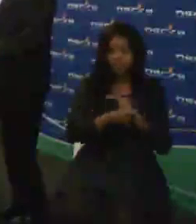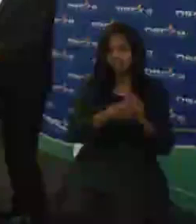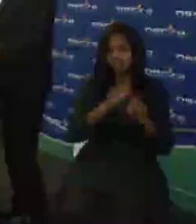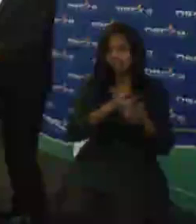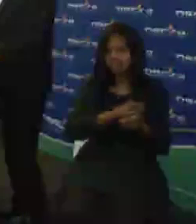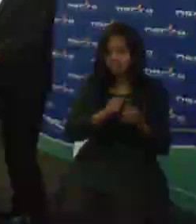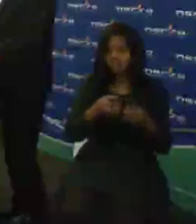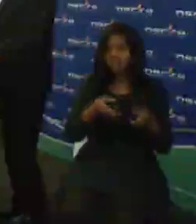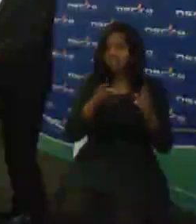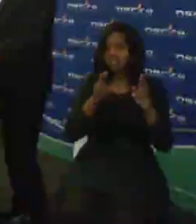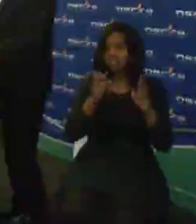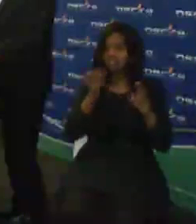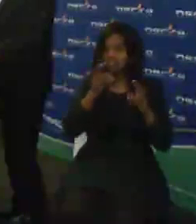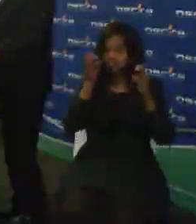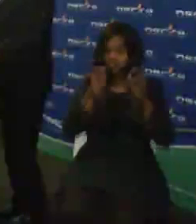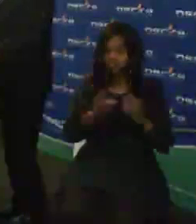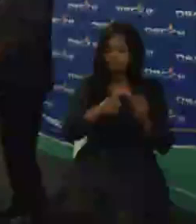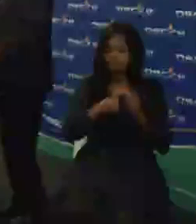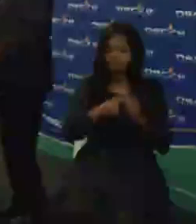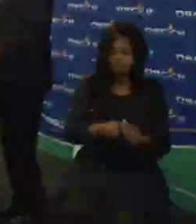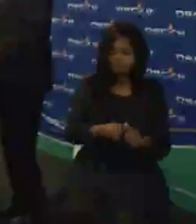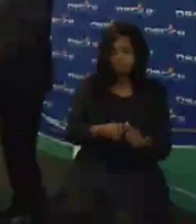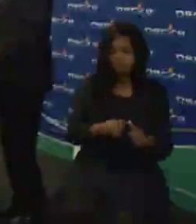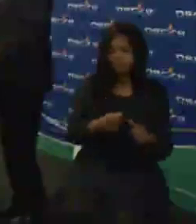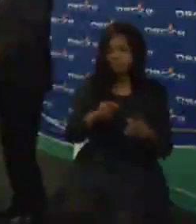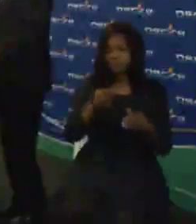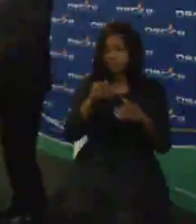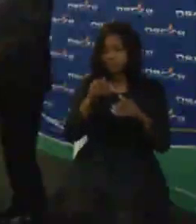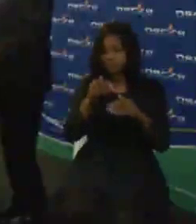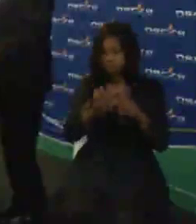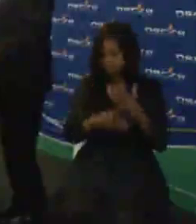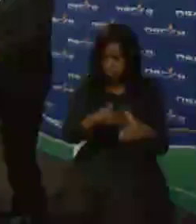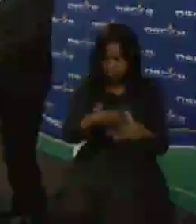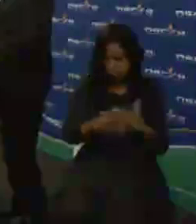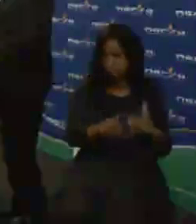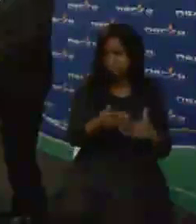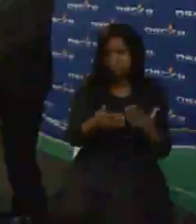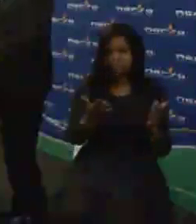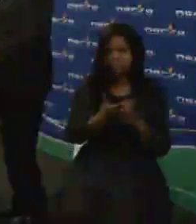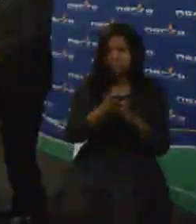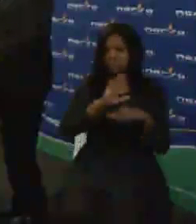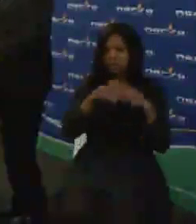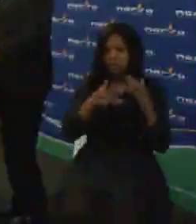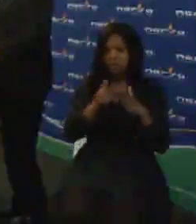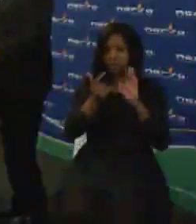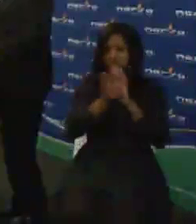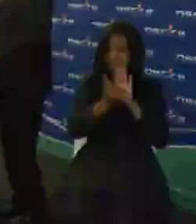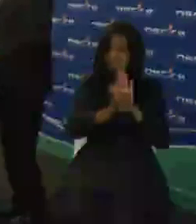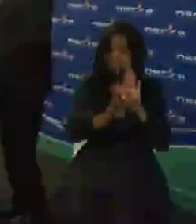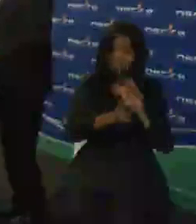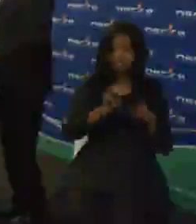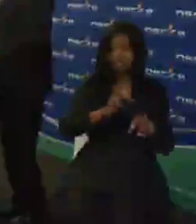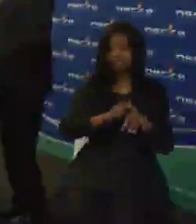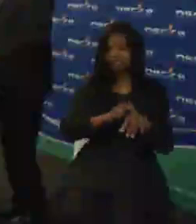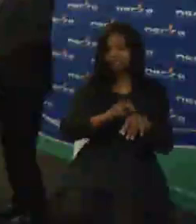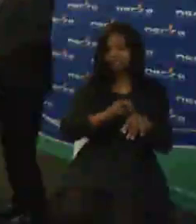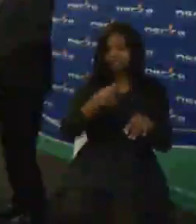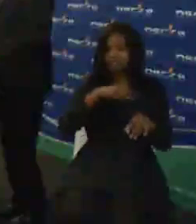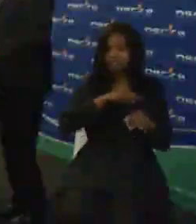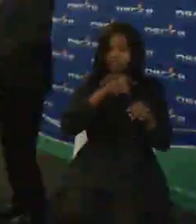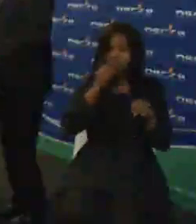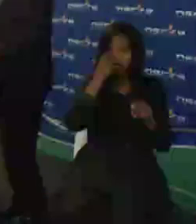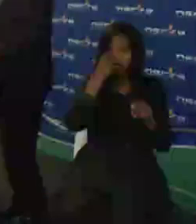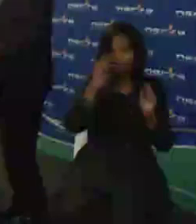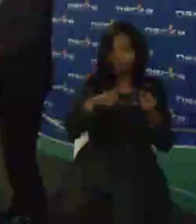the risk of Eskom following due process. And in terms of the legislative requirements, we can't